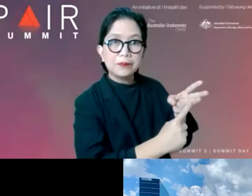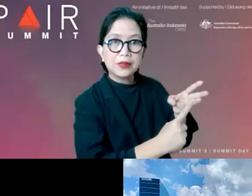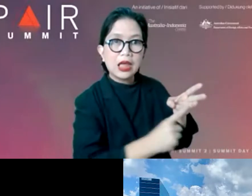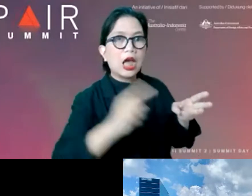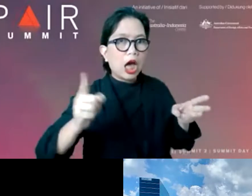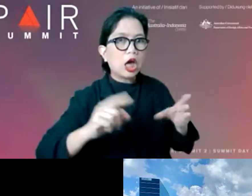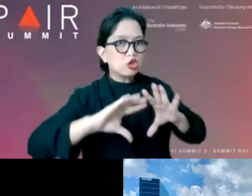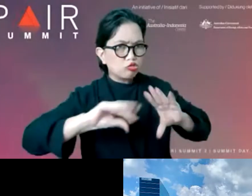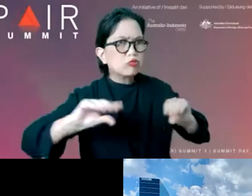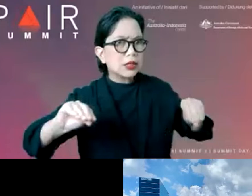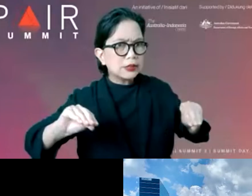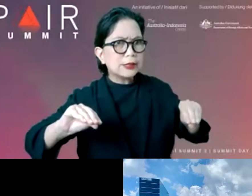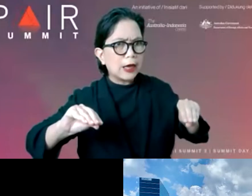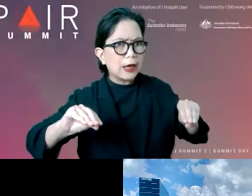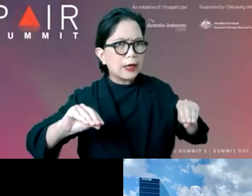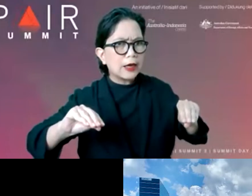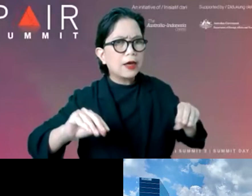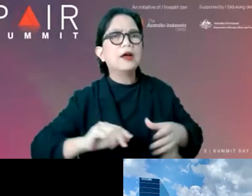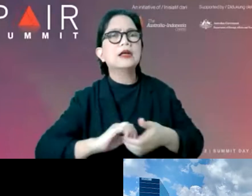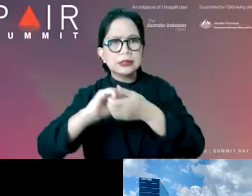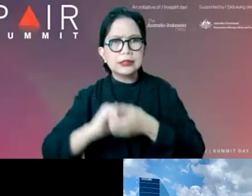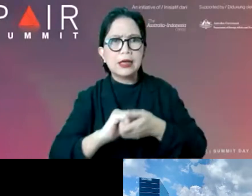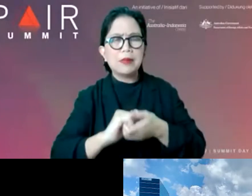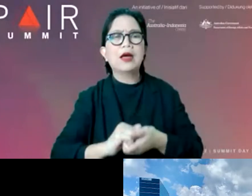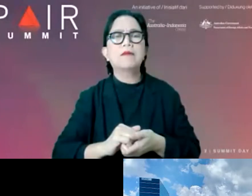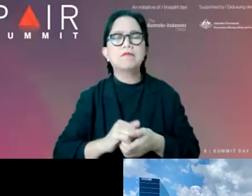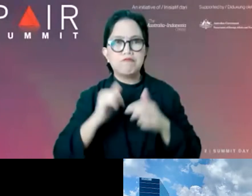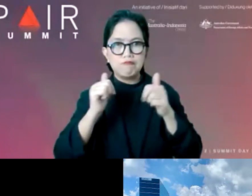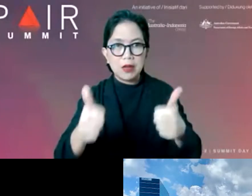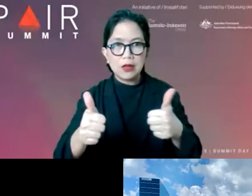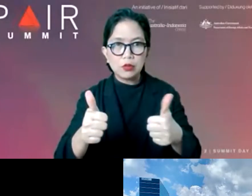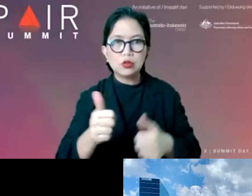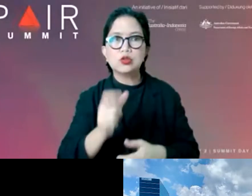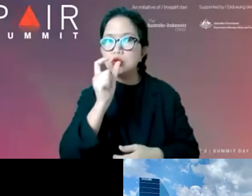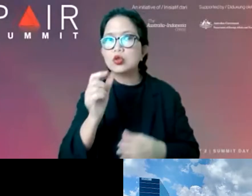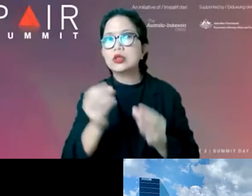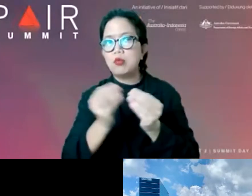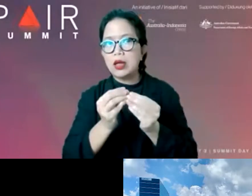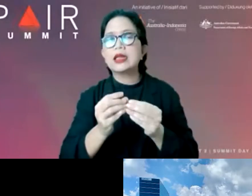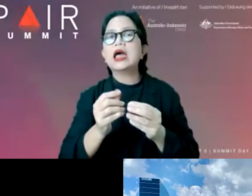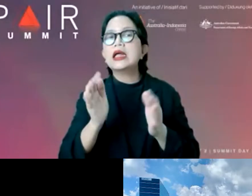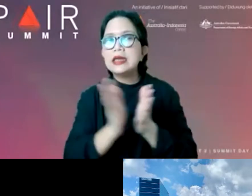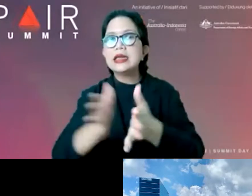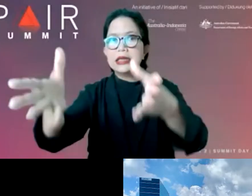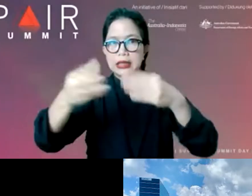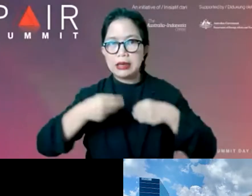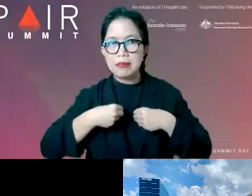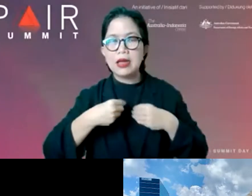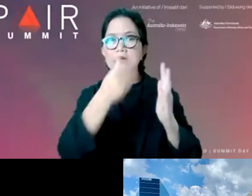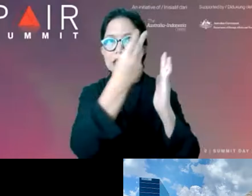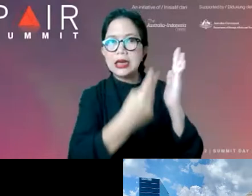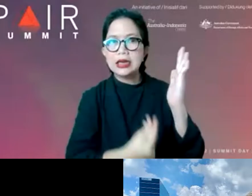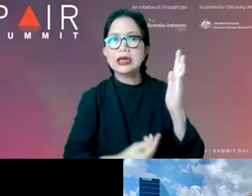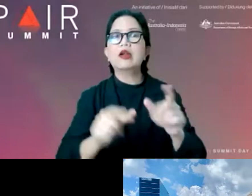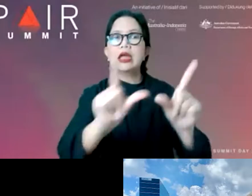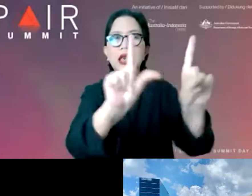things designed, accepted, all the stakeholders funded, implemented, and then importantly used